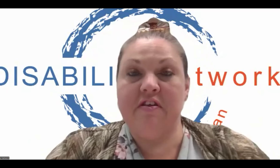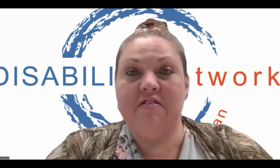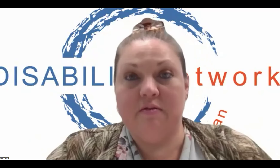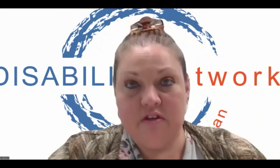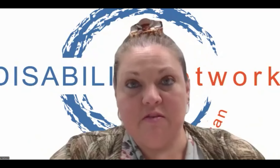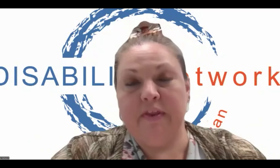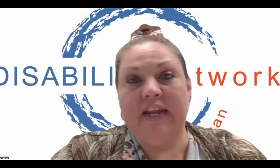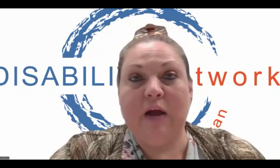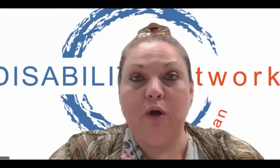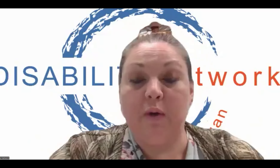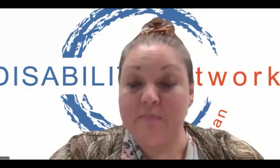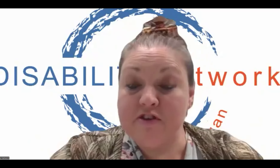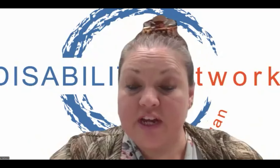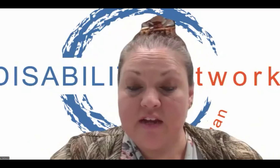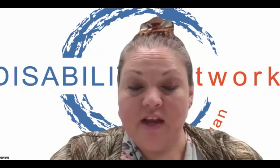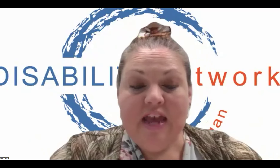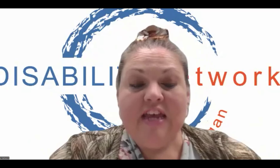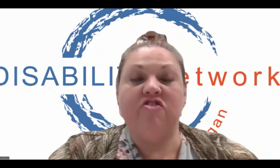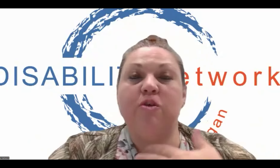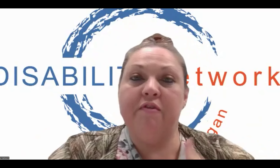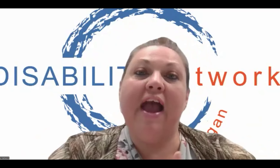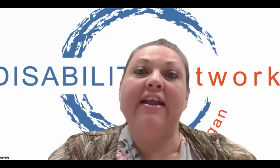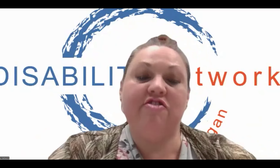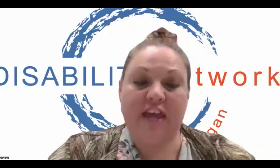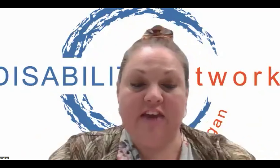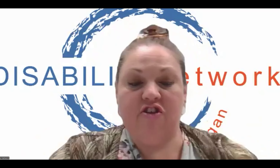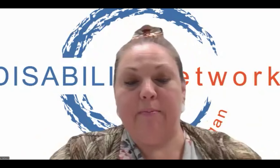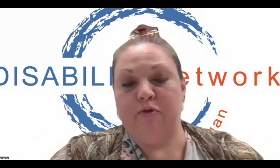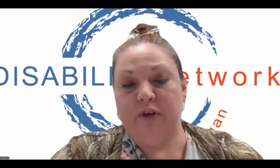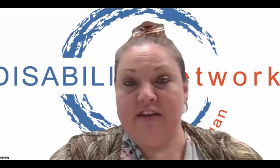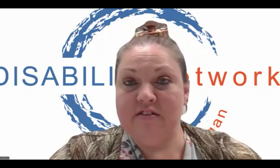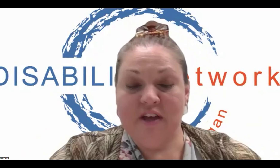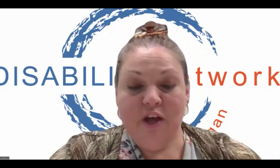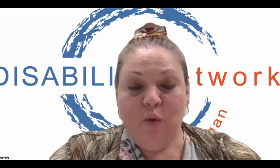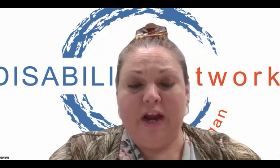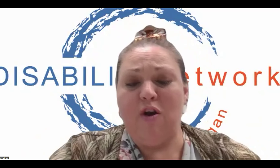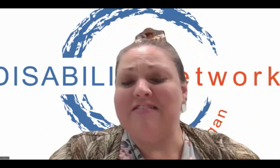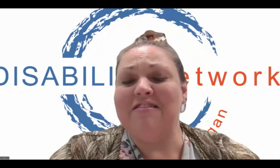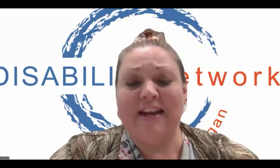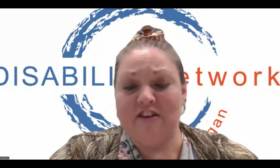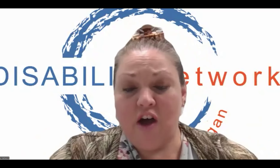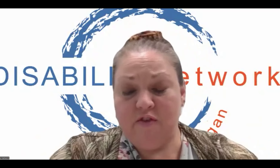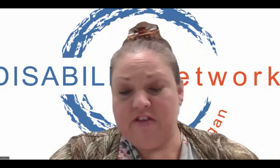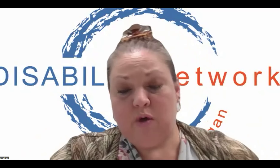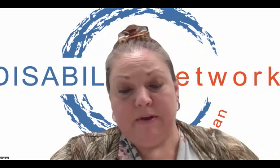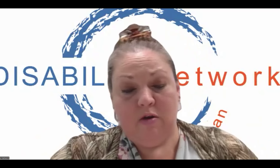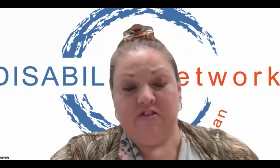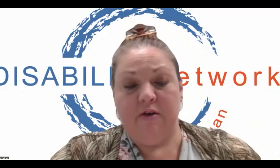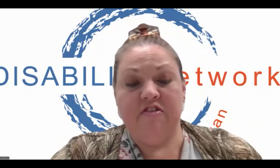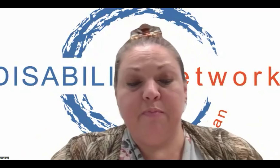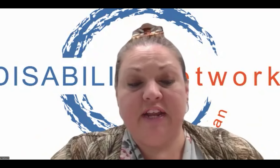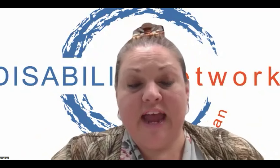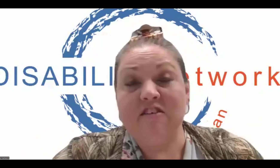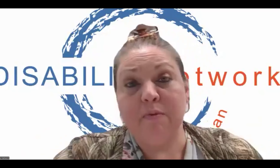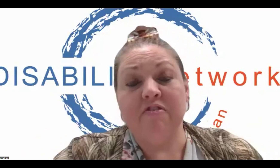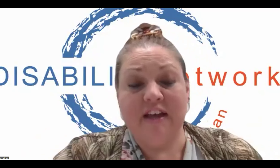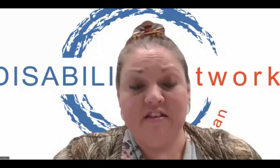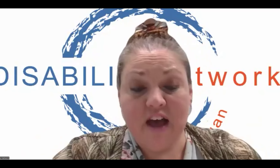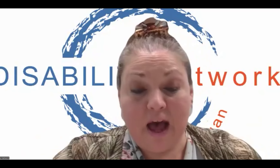services at Disability Network West Michigan is to provide education opportunities. We are excited to offer this webinar series,